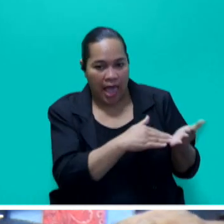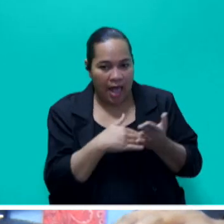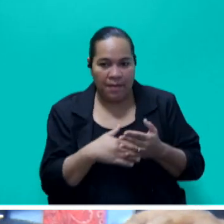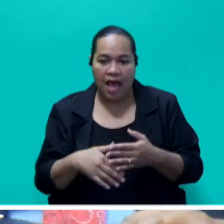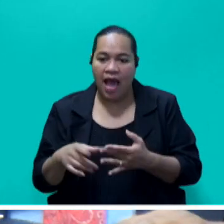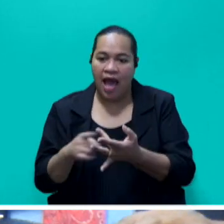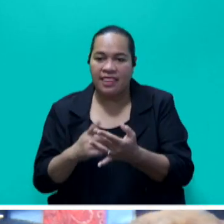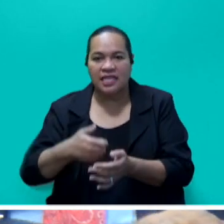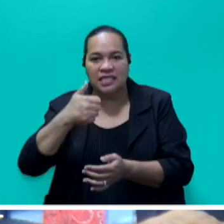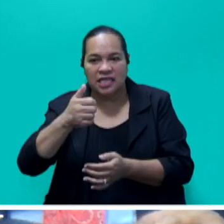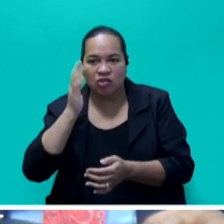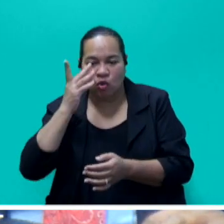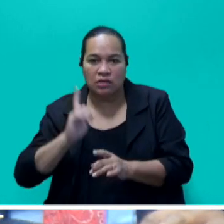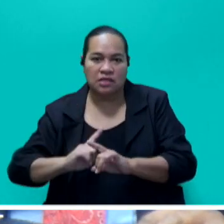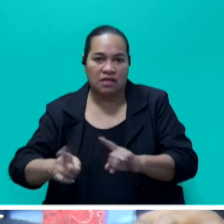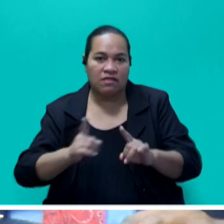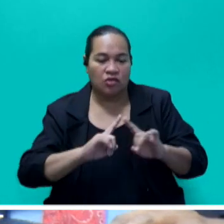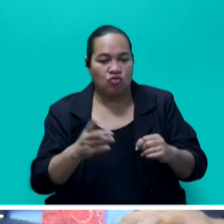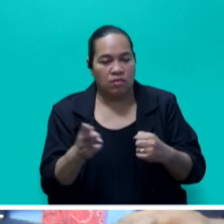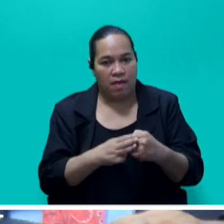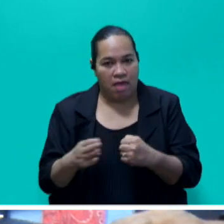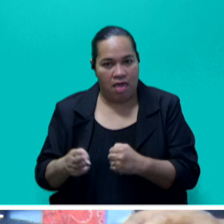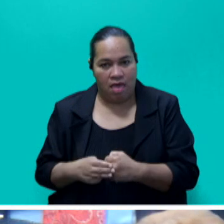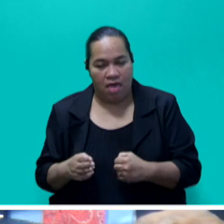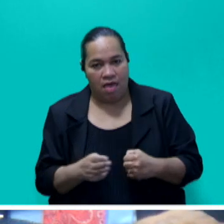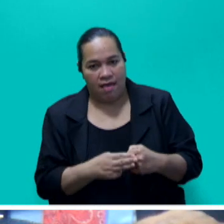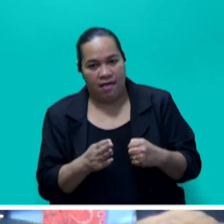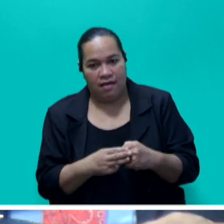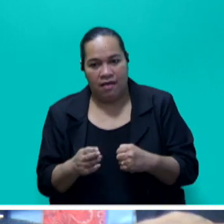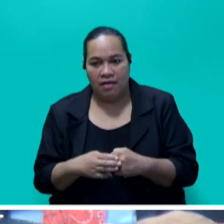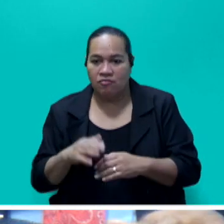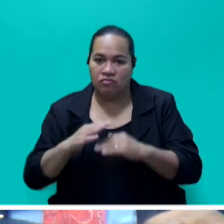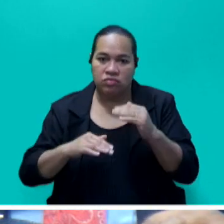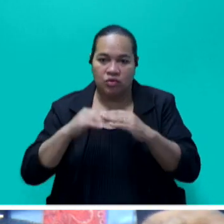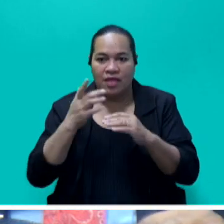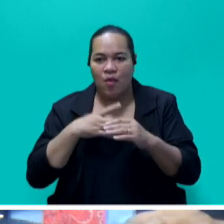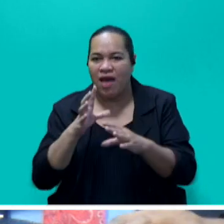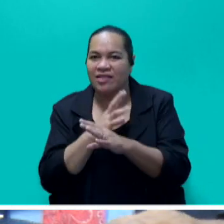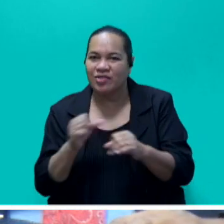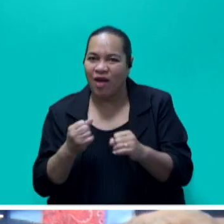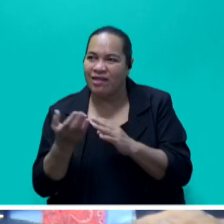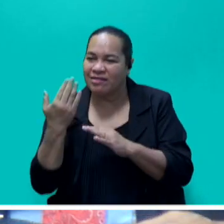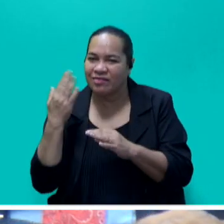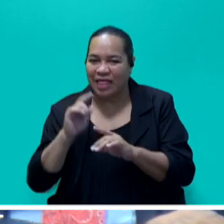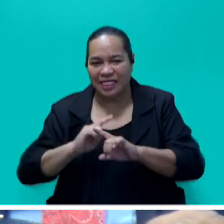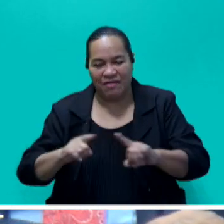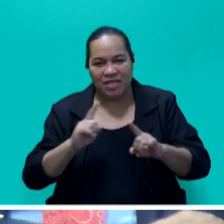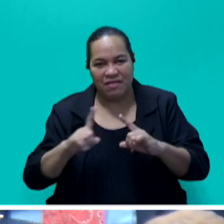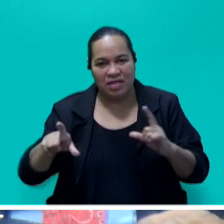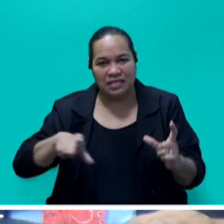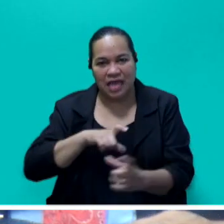other schools to repair and rehabilitate classrooms that were destroyed by various